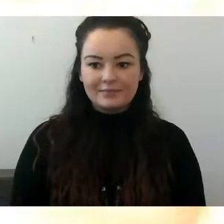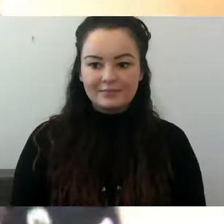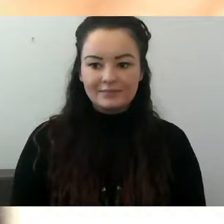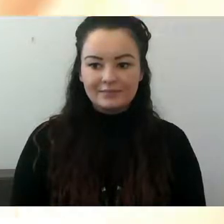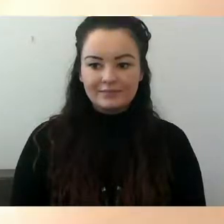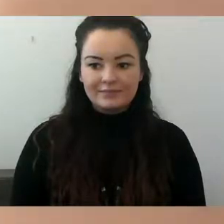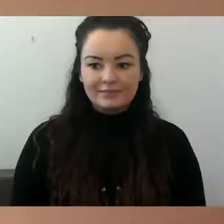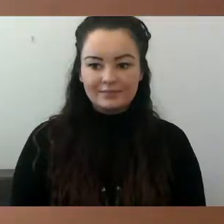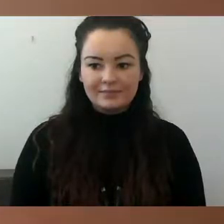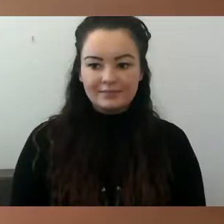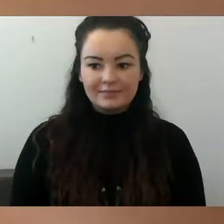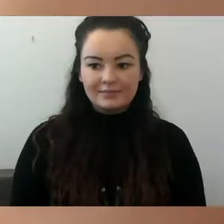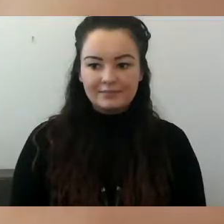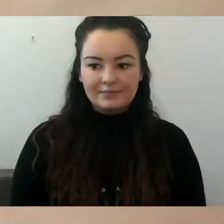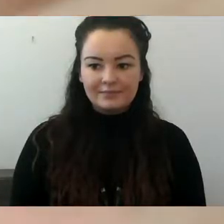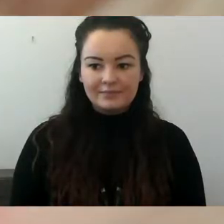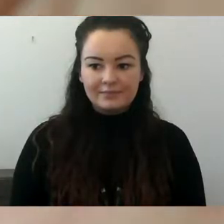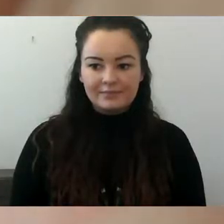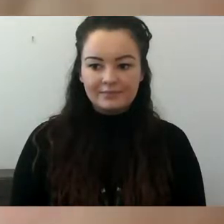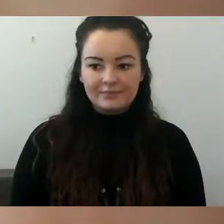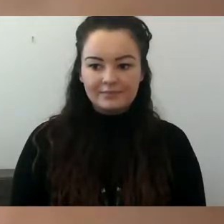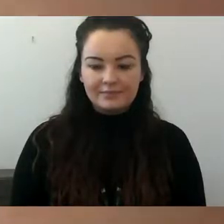There we go.